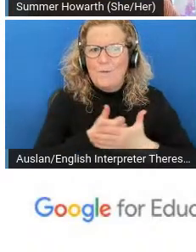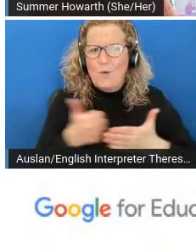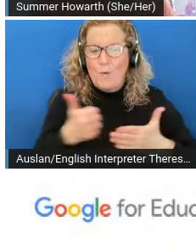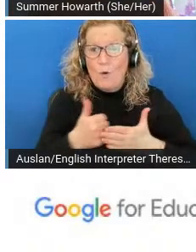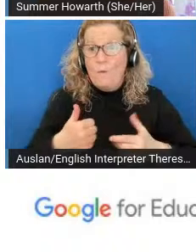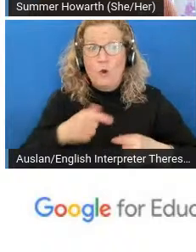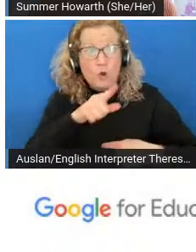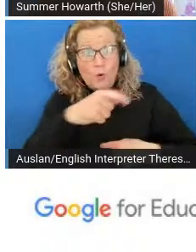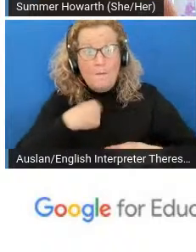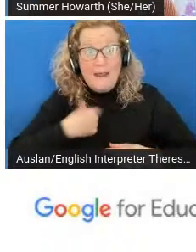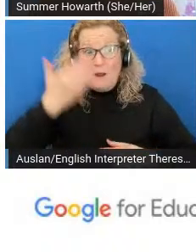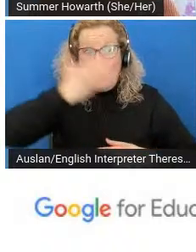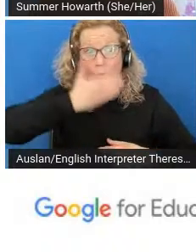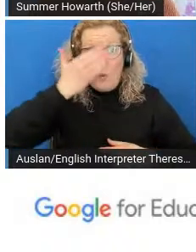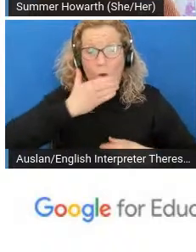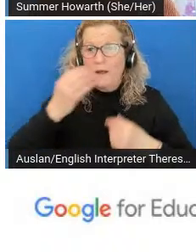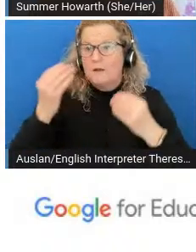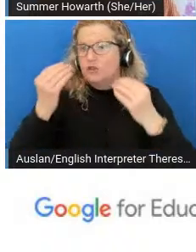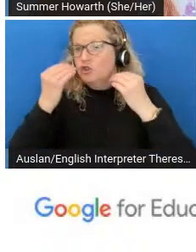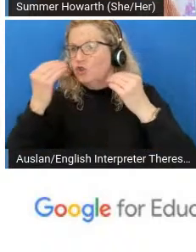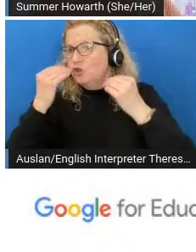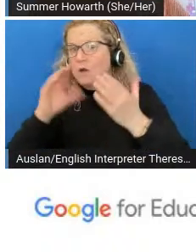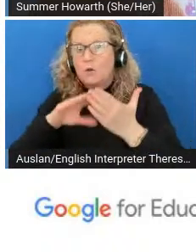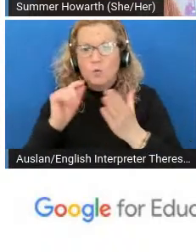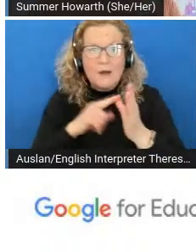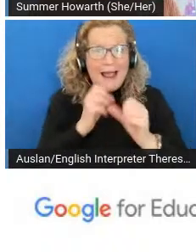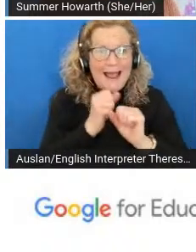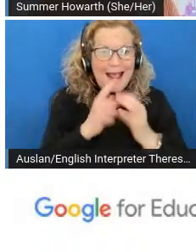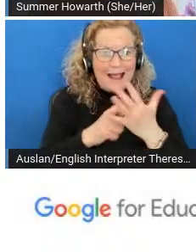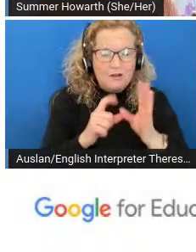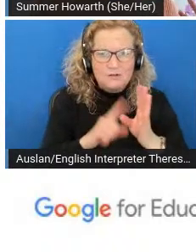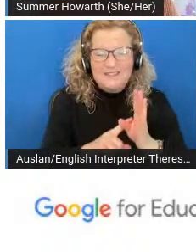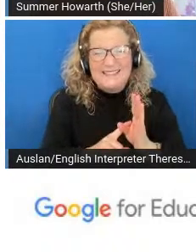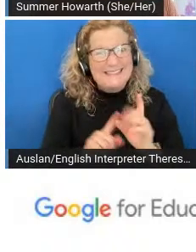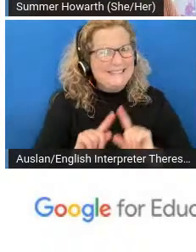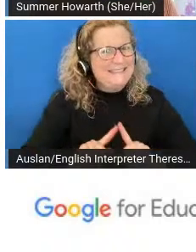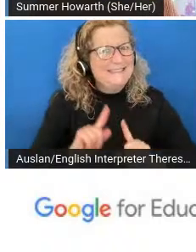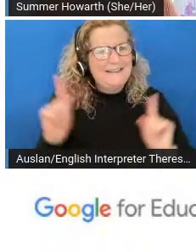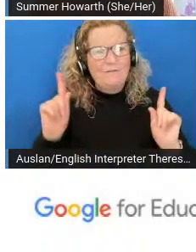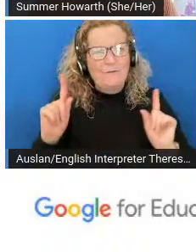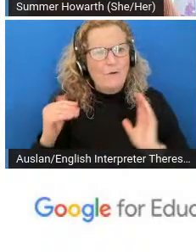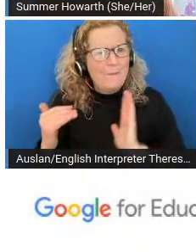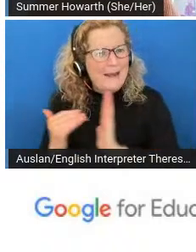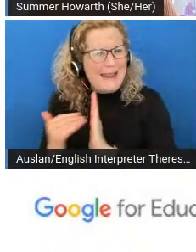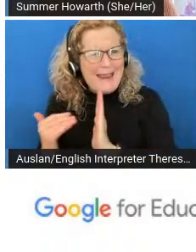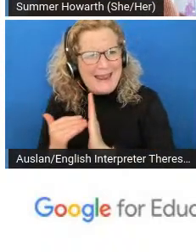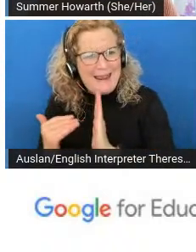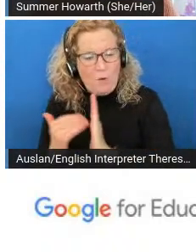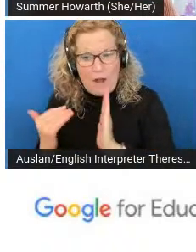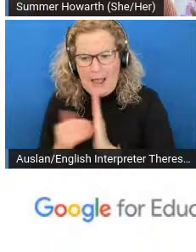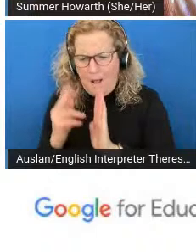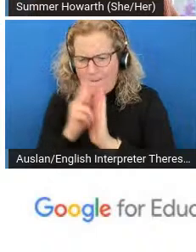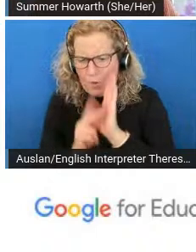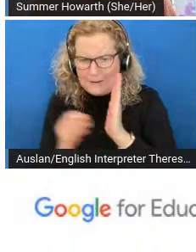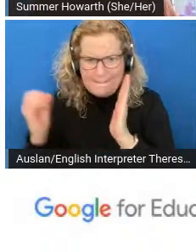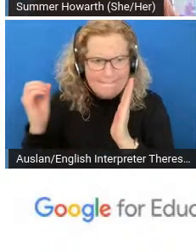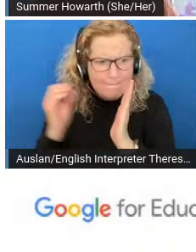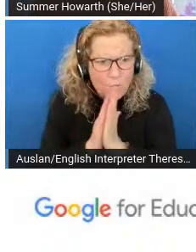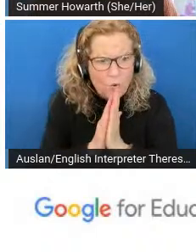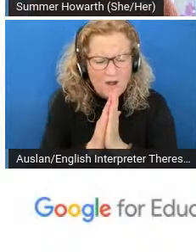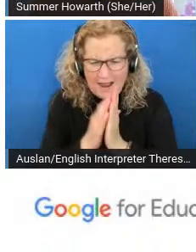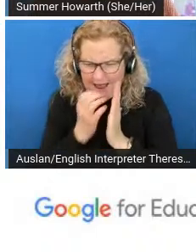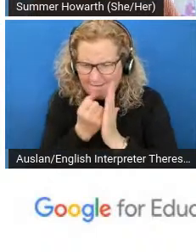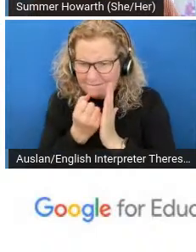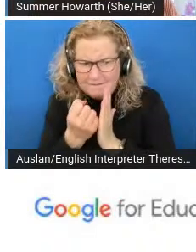school and there was this idea of student agency, it wasn't what we mean now. It's written into so many policies. It's actually written